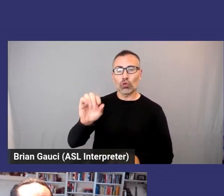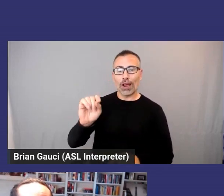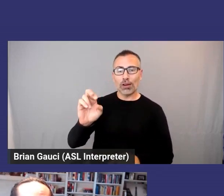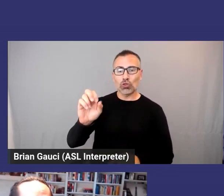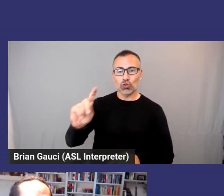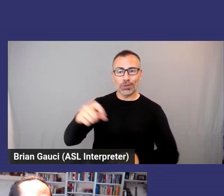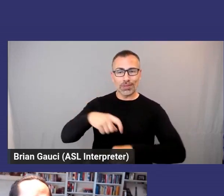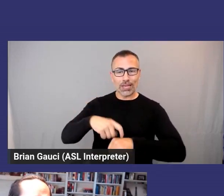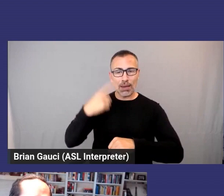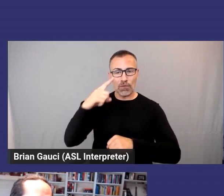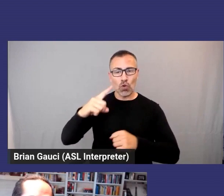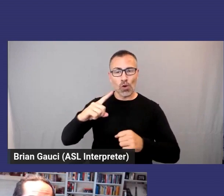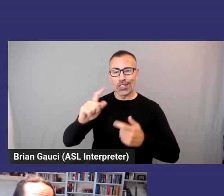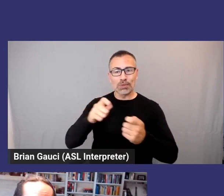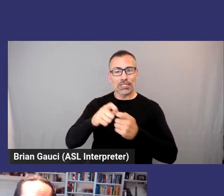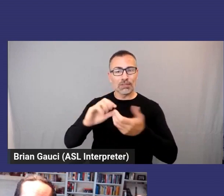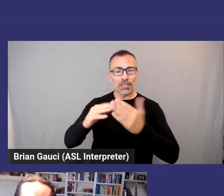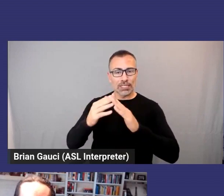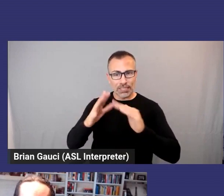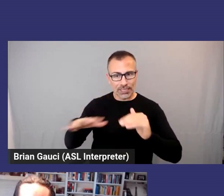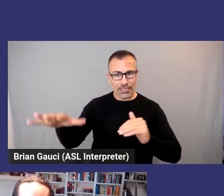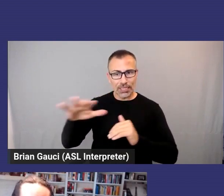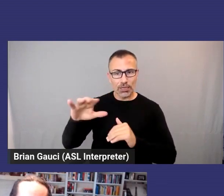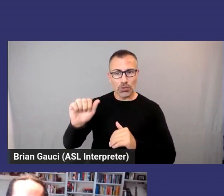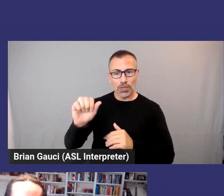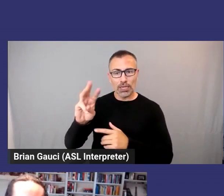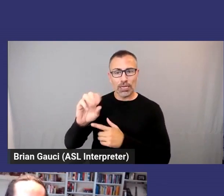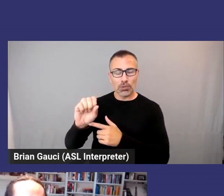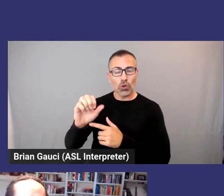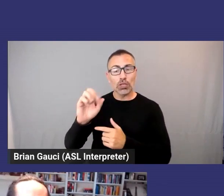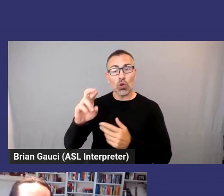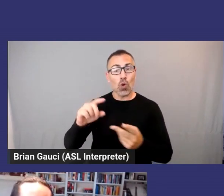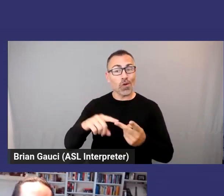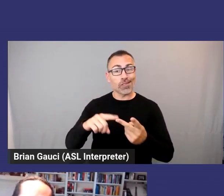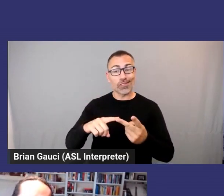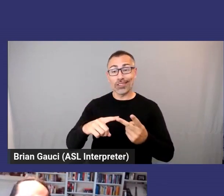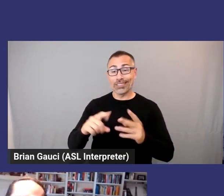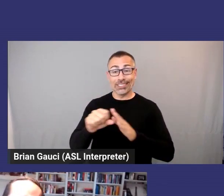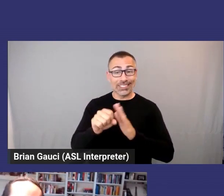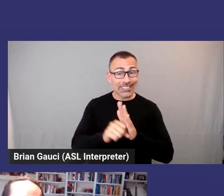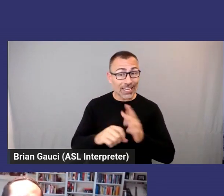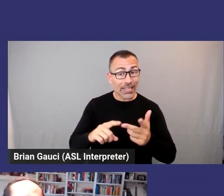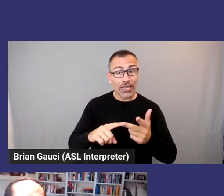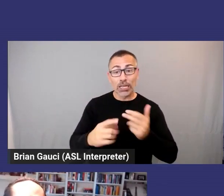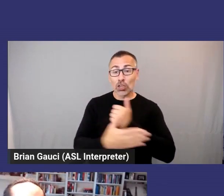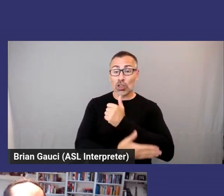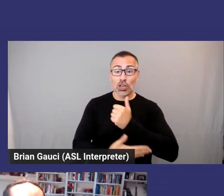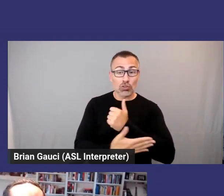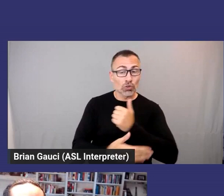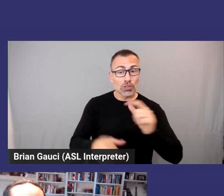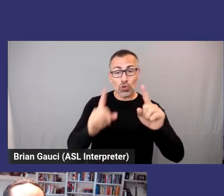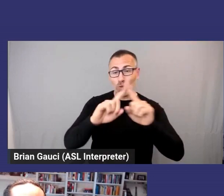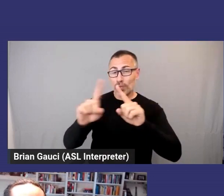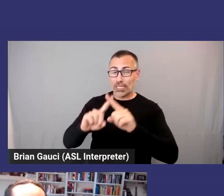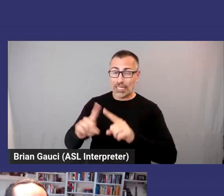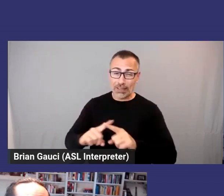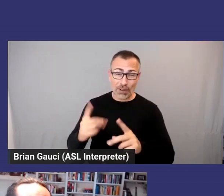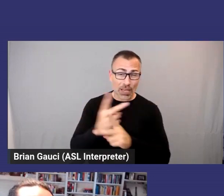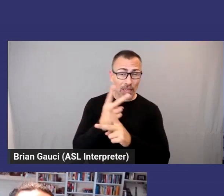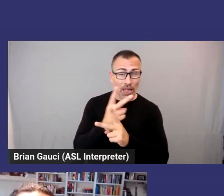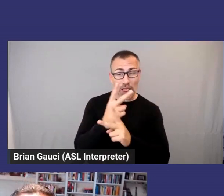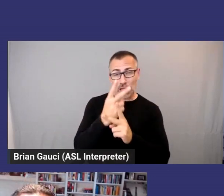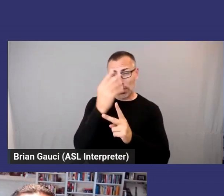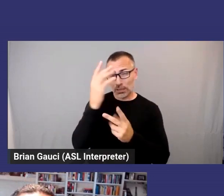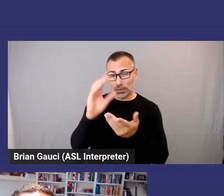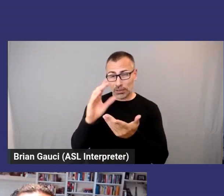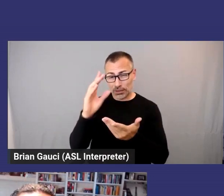a given state or country. So we share all those higher aggregations with you. It's also a measure of